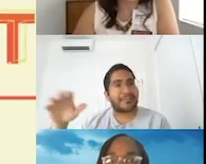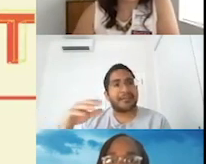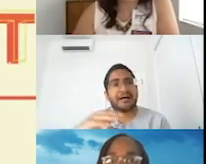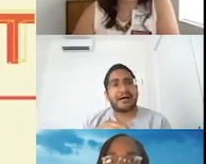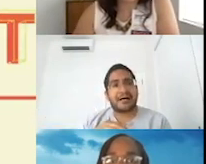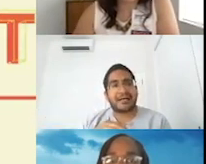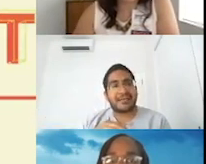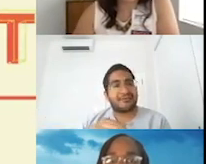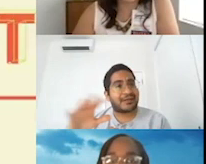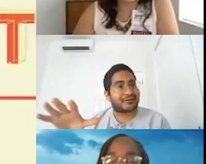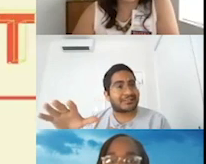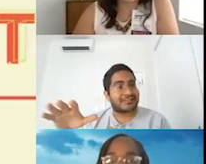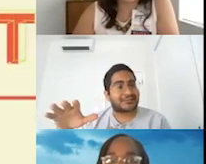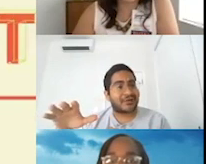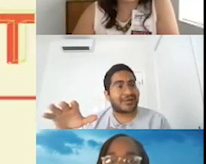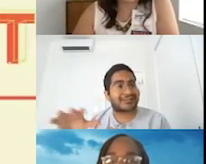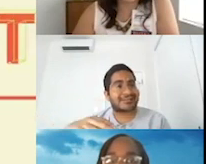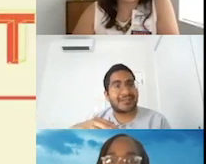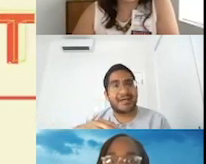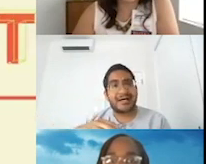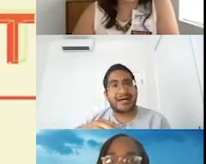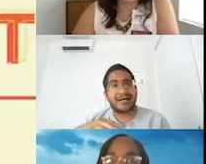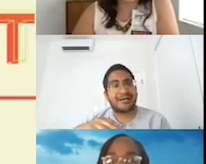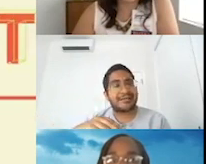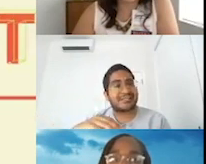for. It varies across